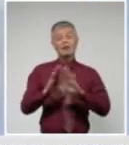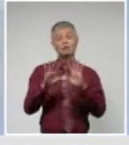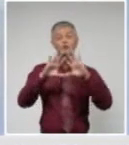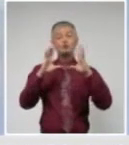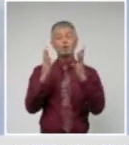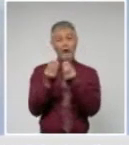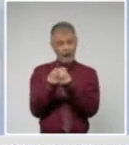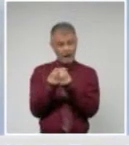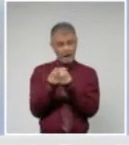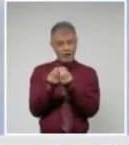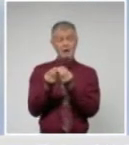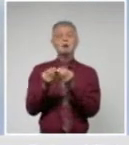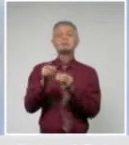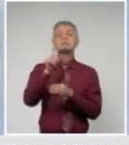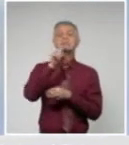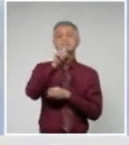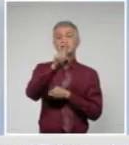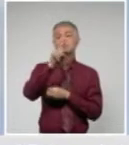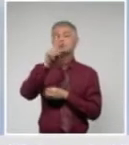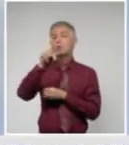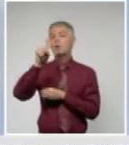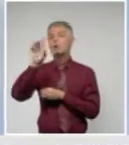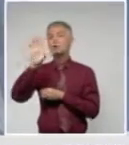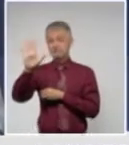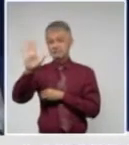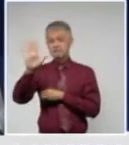2.24%. As I always